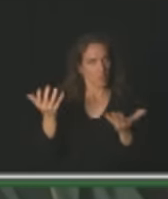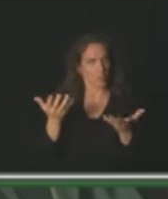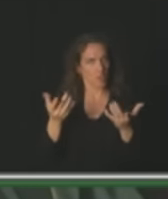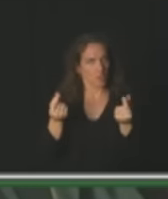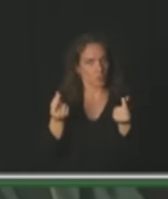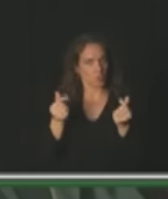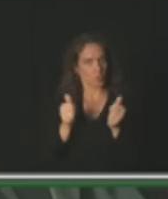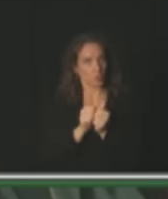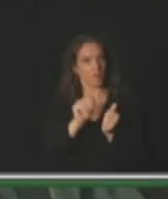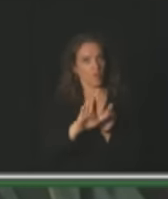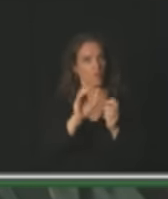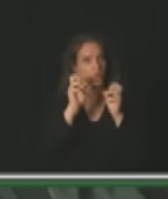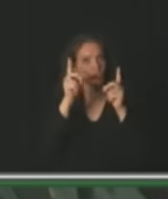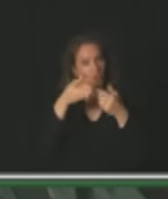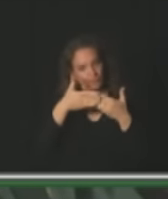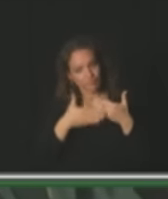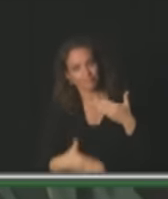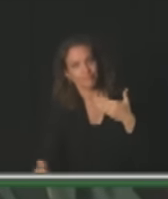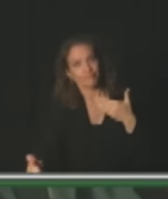education out there.